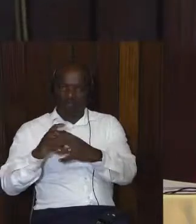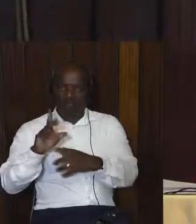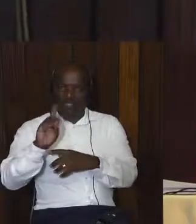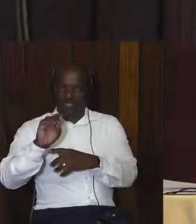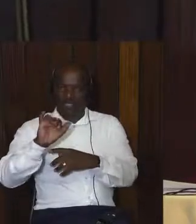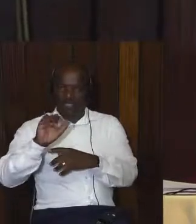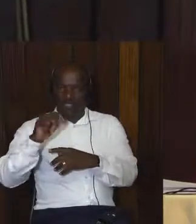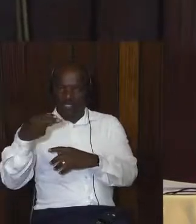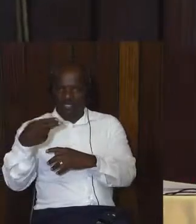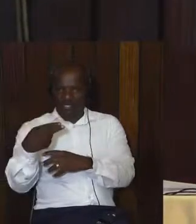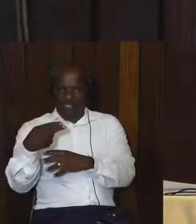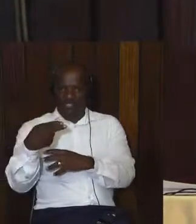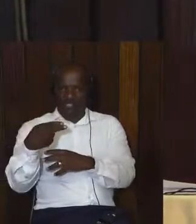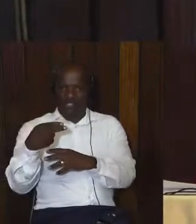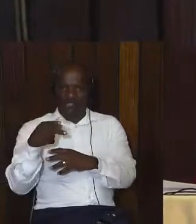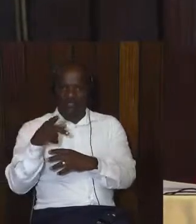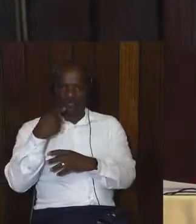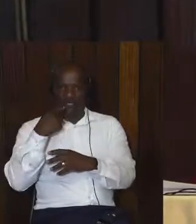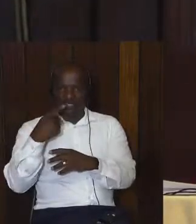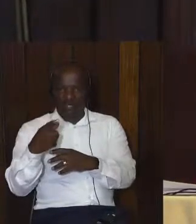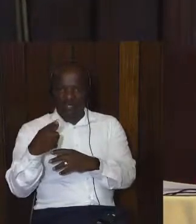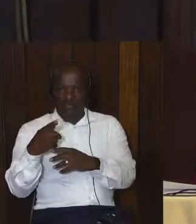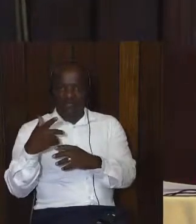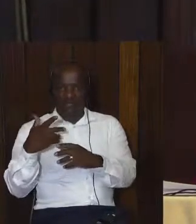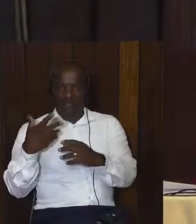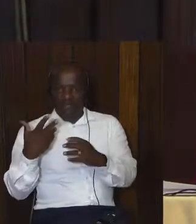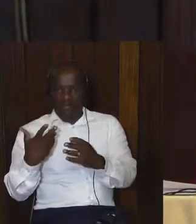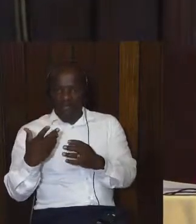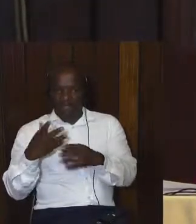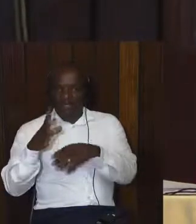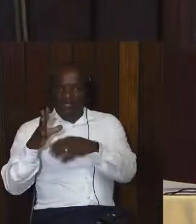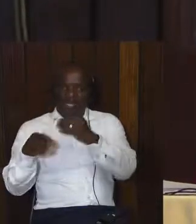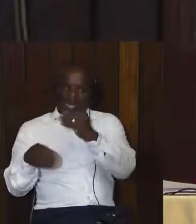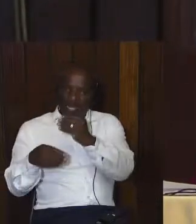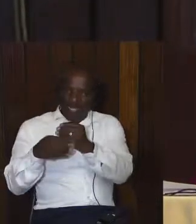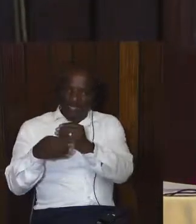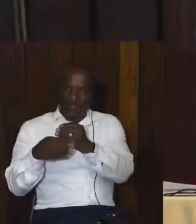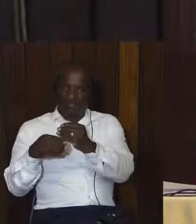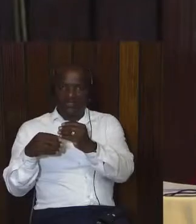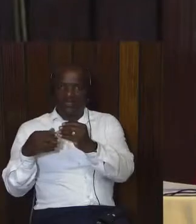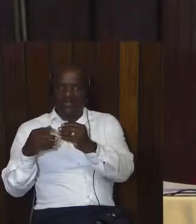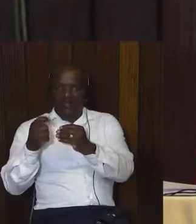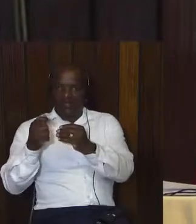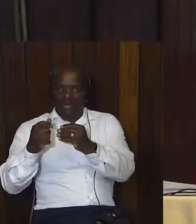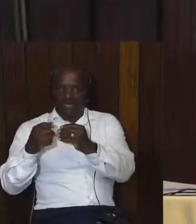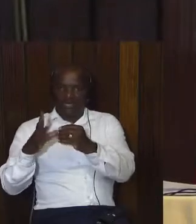And we were told at some stage that there is not going to be additional cost and care.